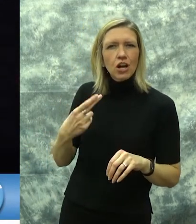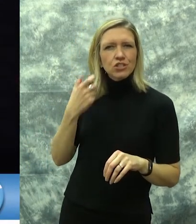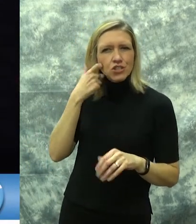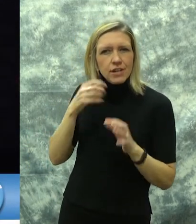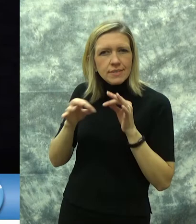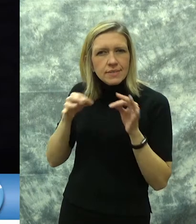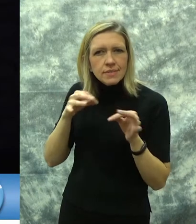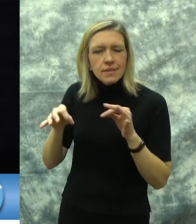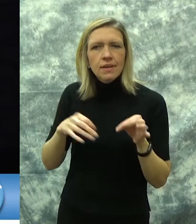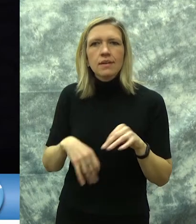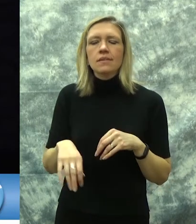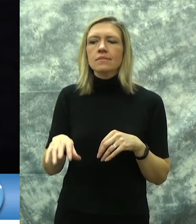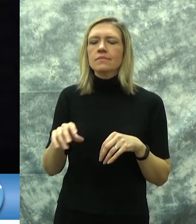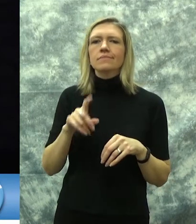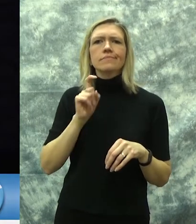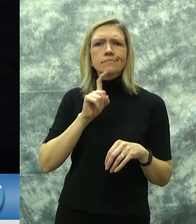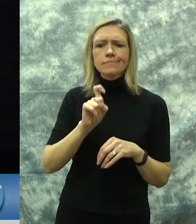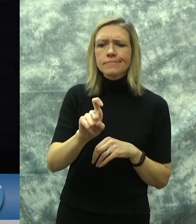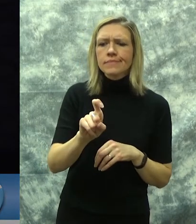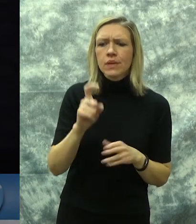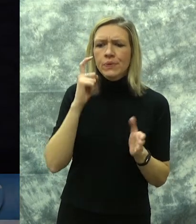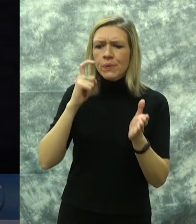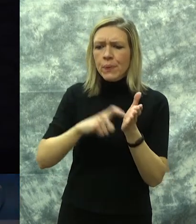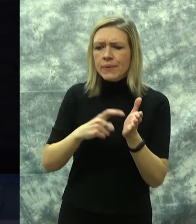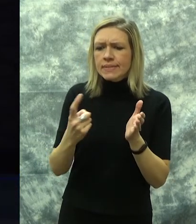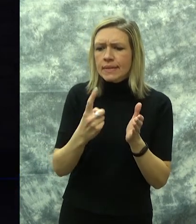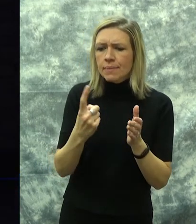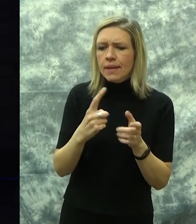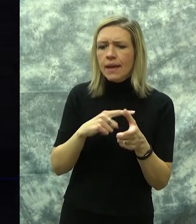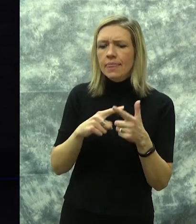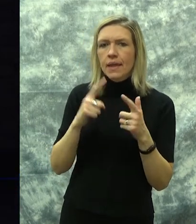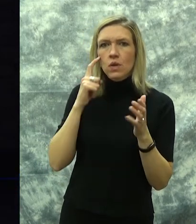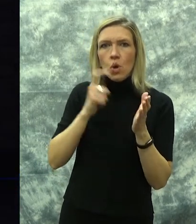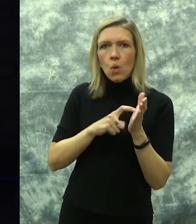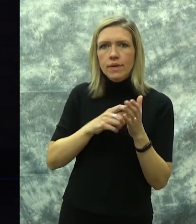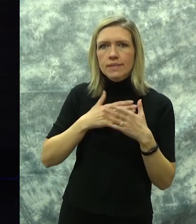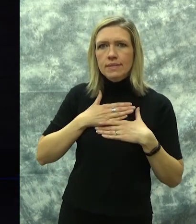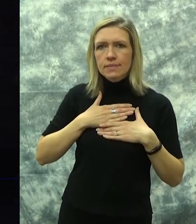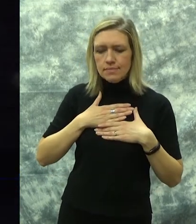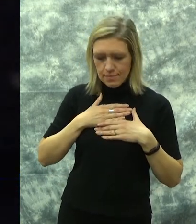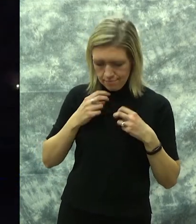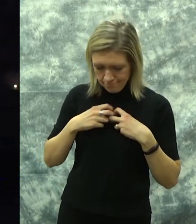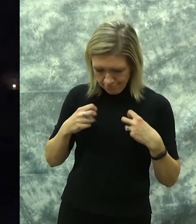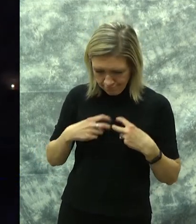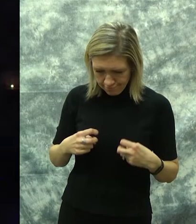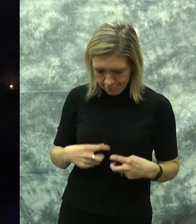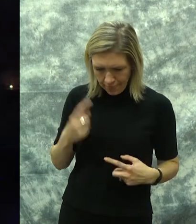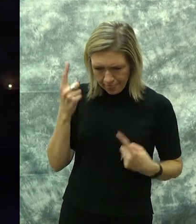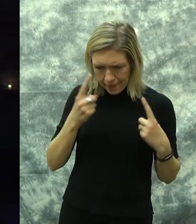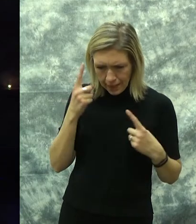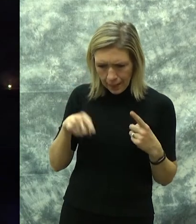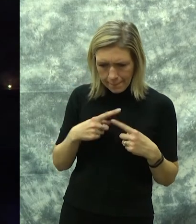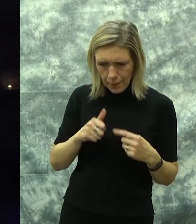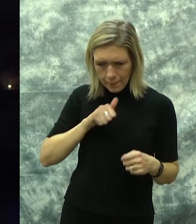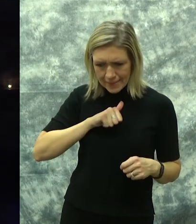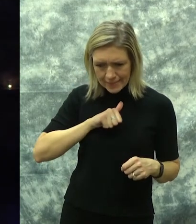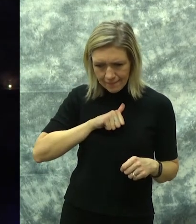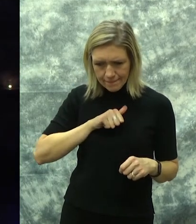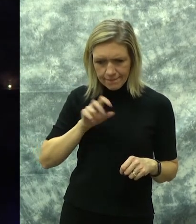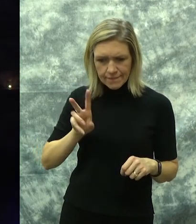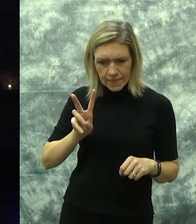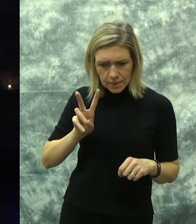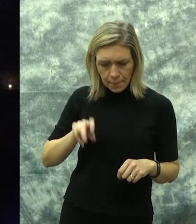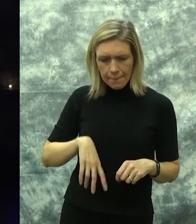something, noticing it, and then noticing what we're thinking. Am I thinking of myself in this moment as the victim or the victor? Am I thinking